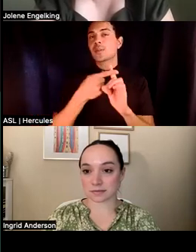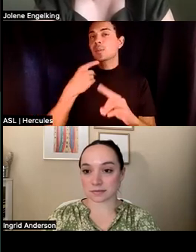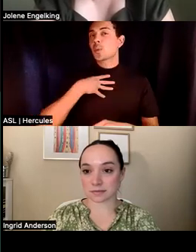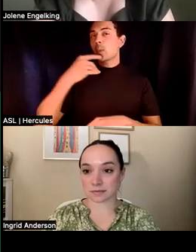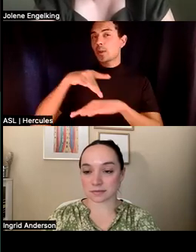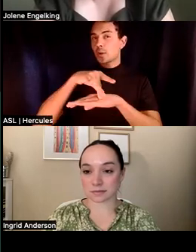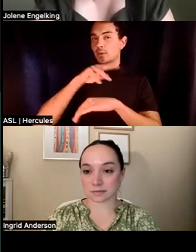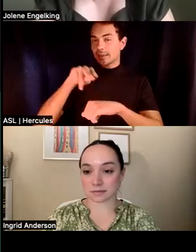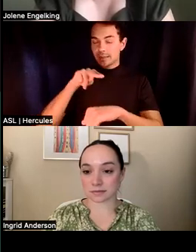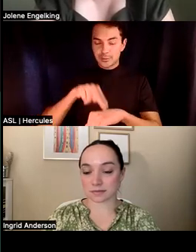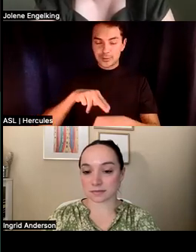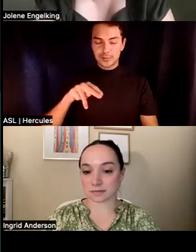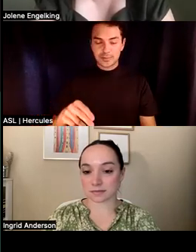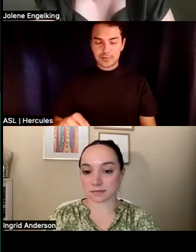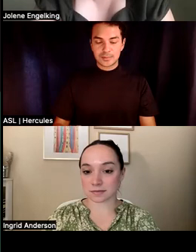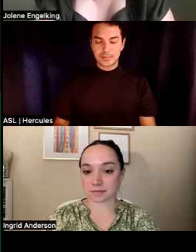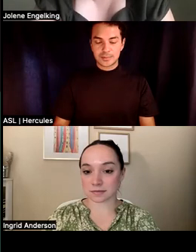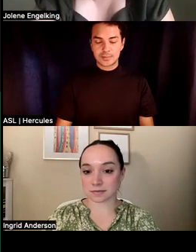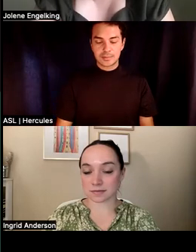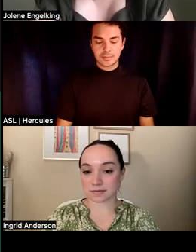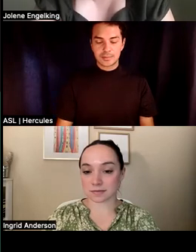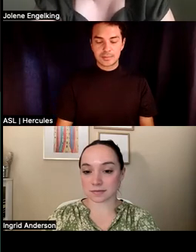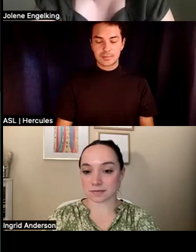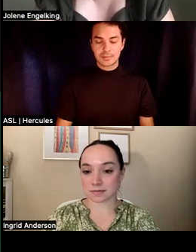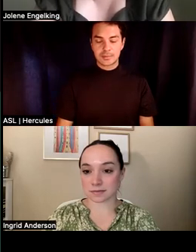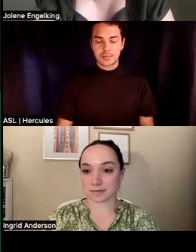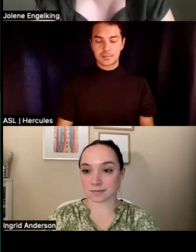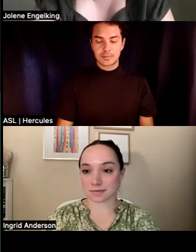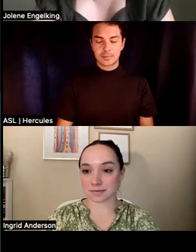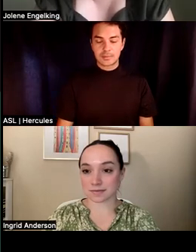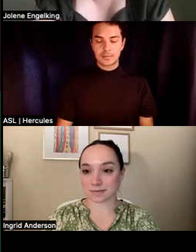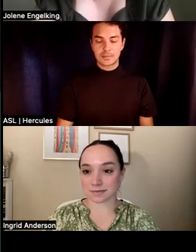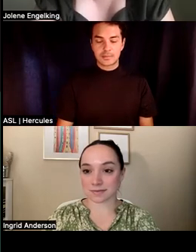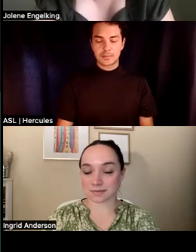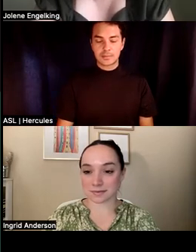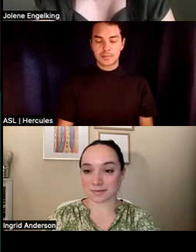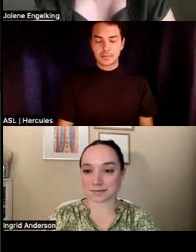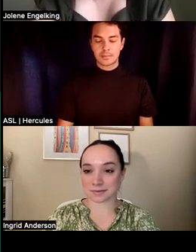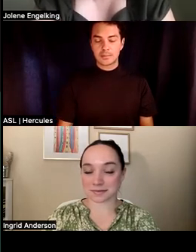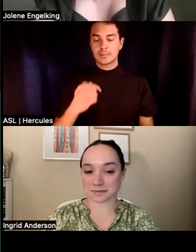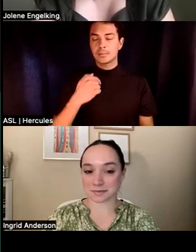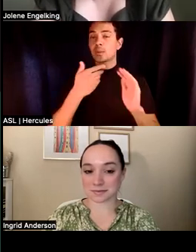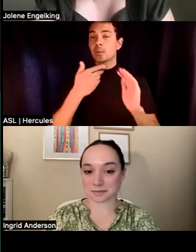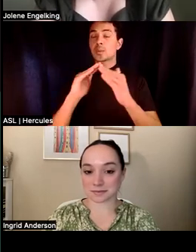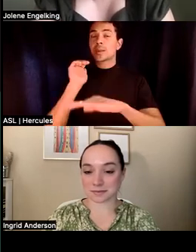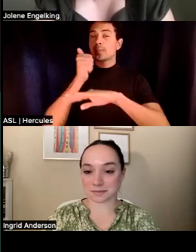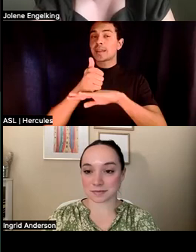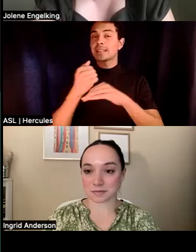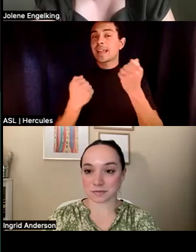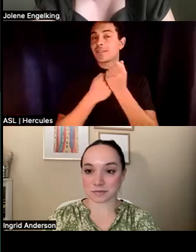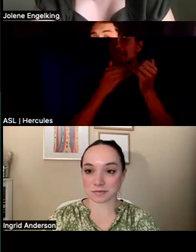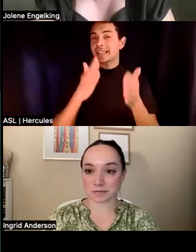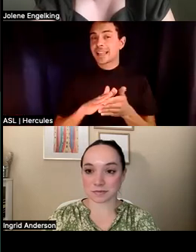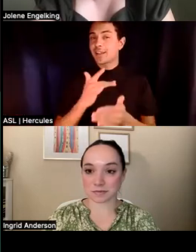Nation. I am a mother. I am a community-based advocate at heart. I